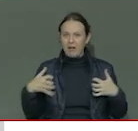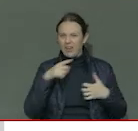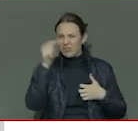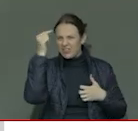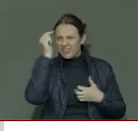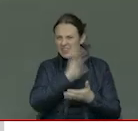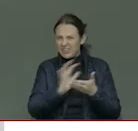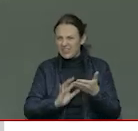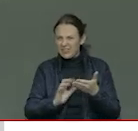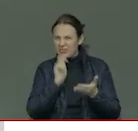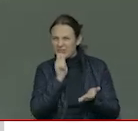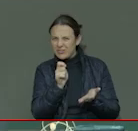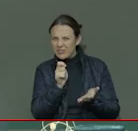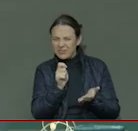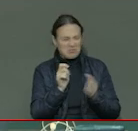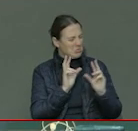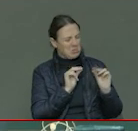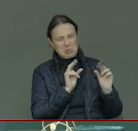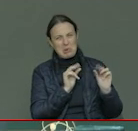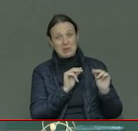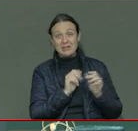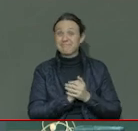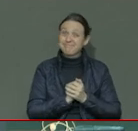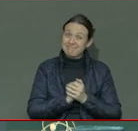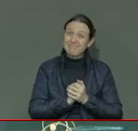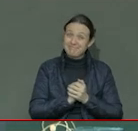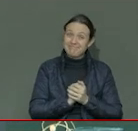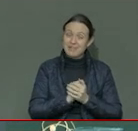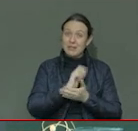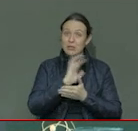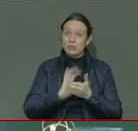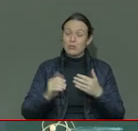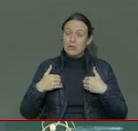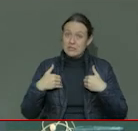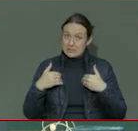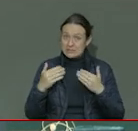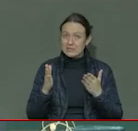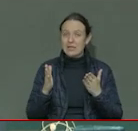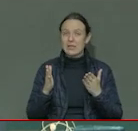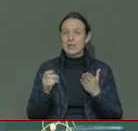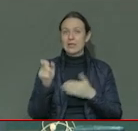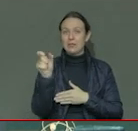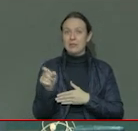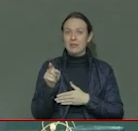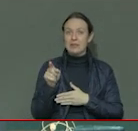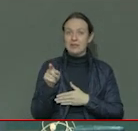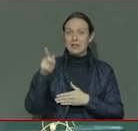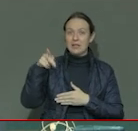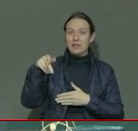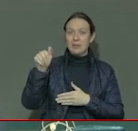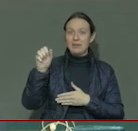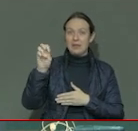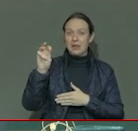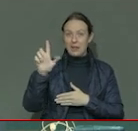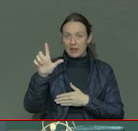sound believable to you? No. So from the very onset, Patel, he has to employ